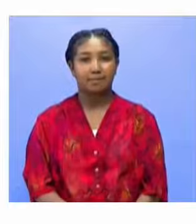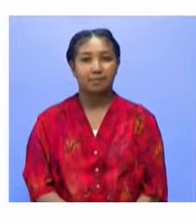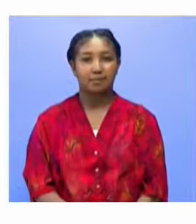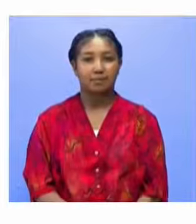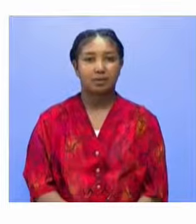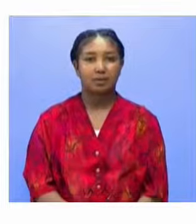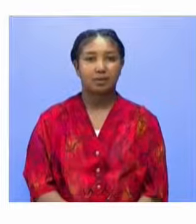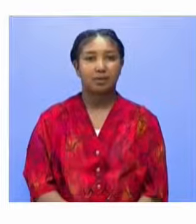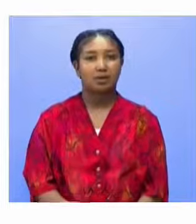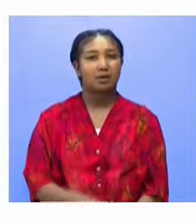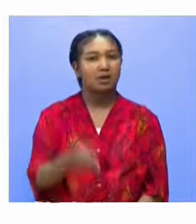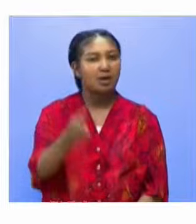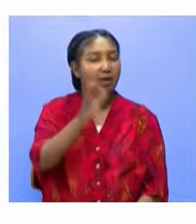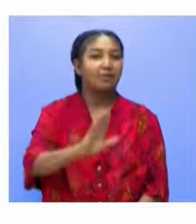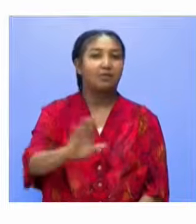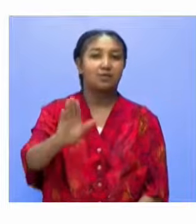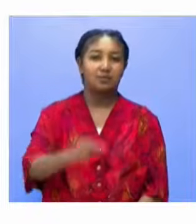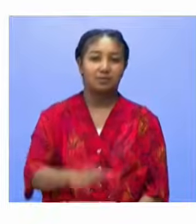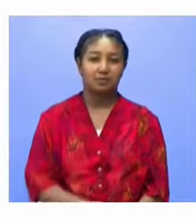ever,